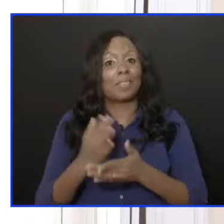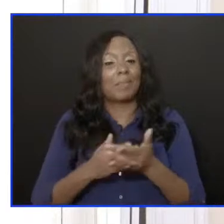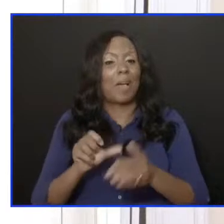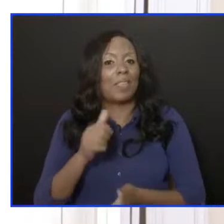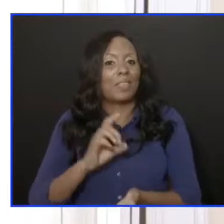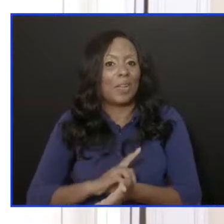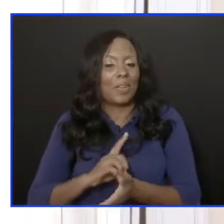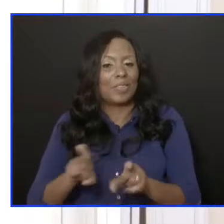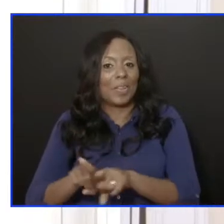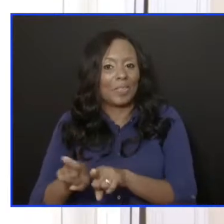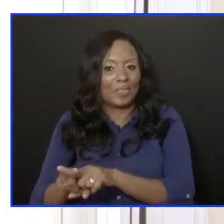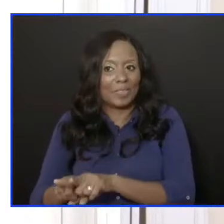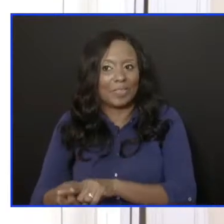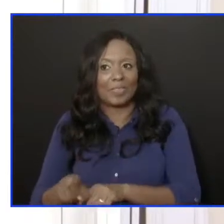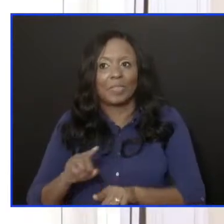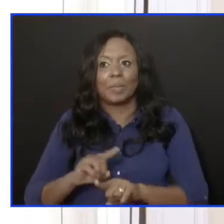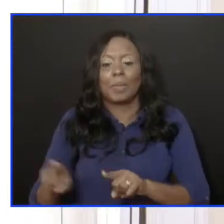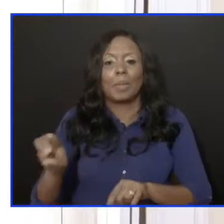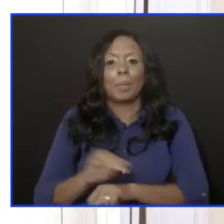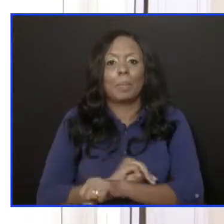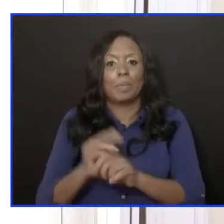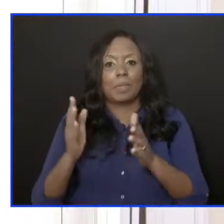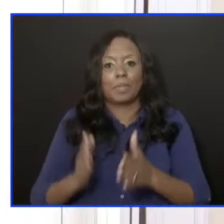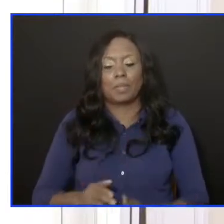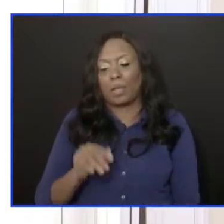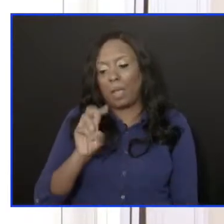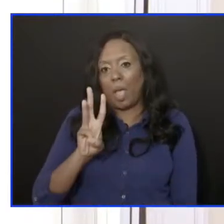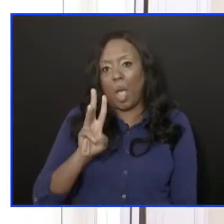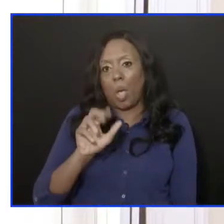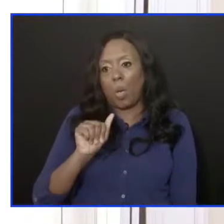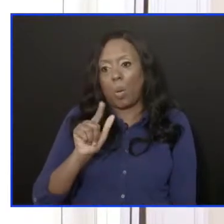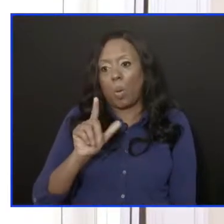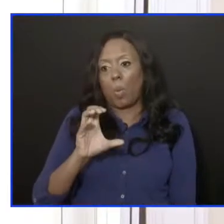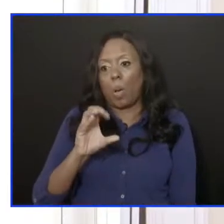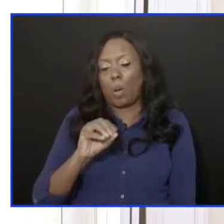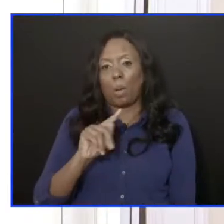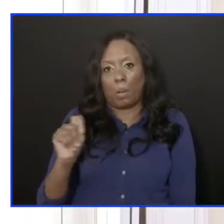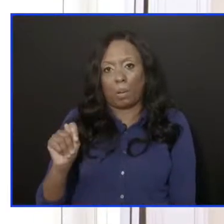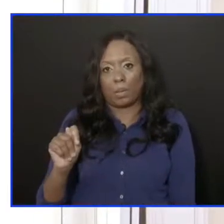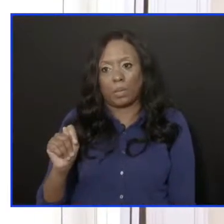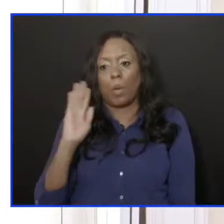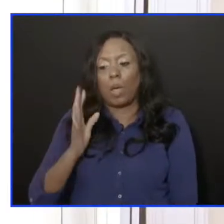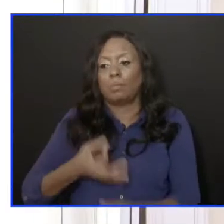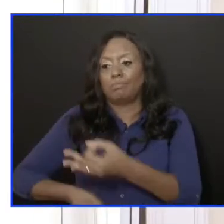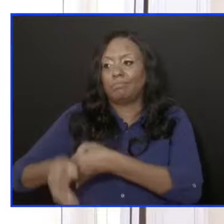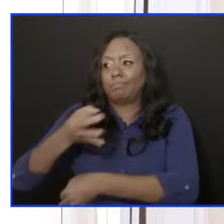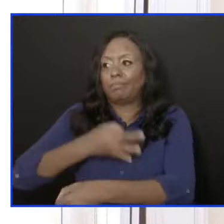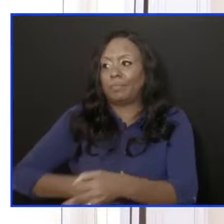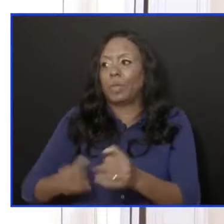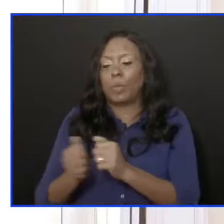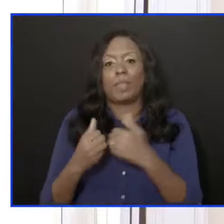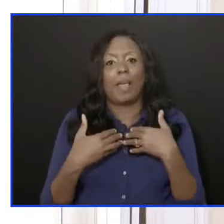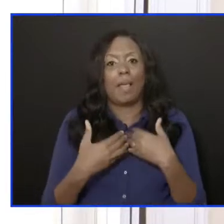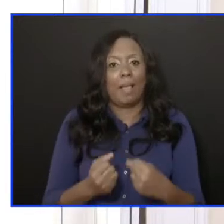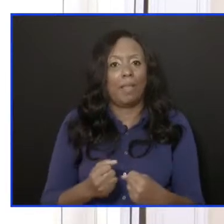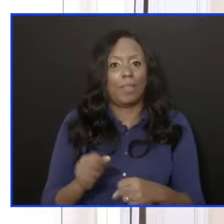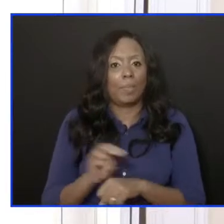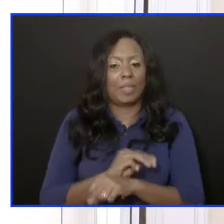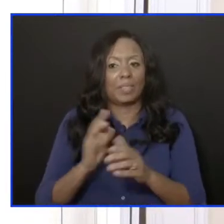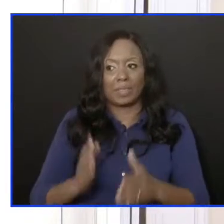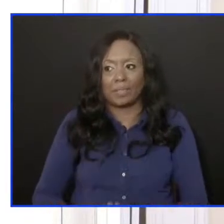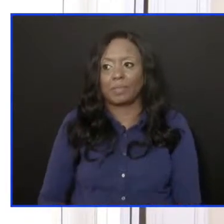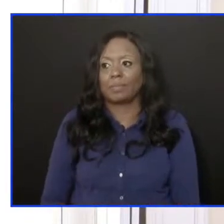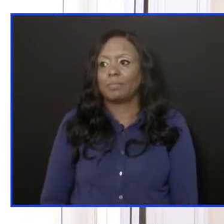that we will have Minister Walcott act as Minister of Health from tomorrow, and we will continue therefore seamlessly.